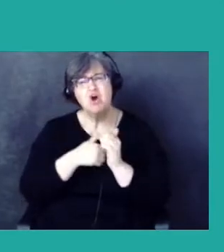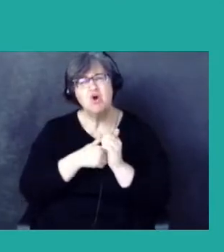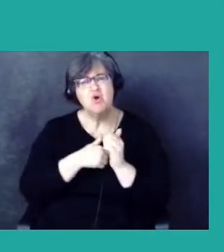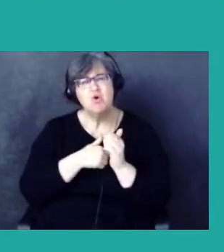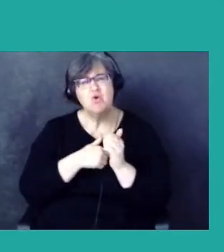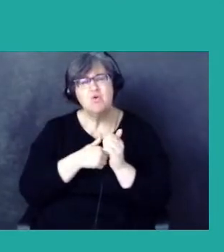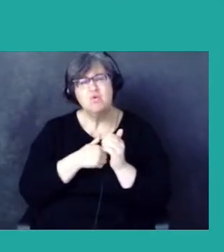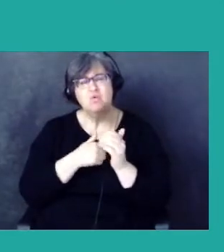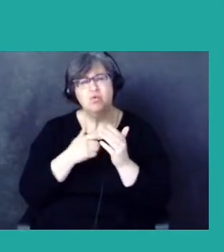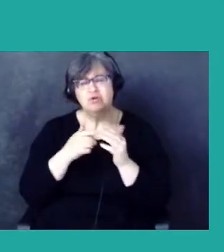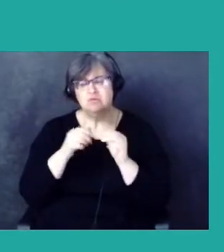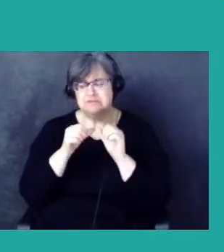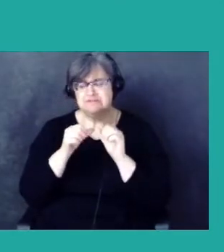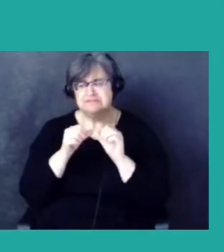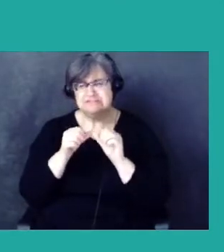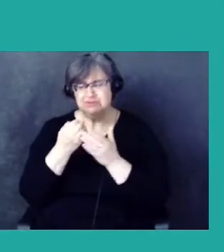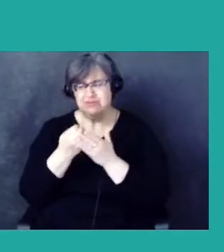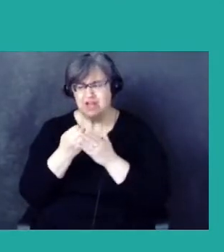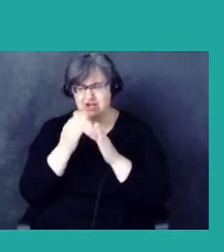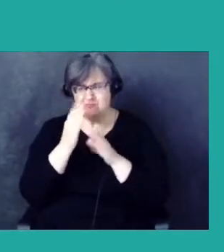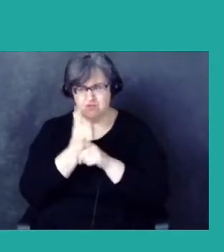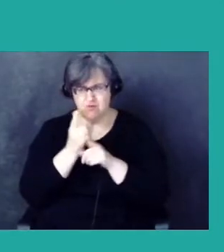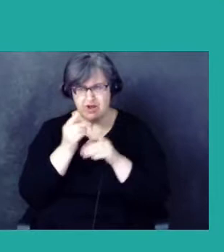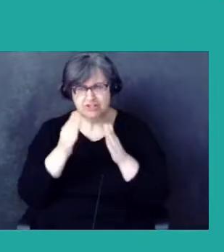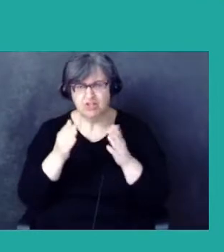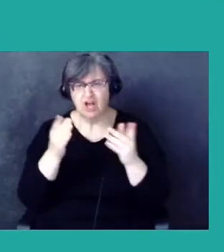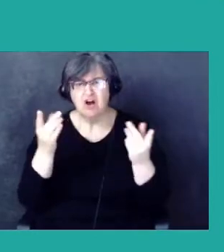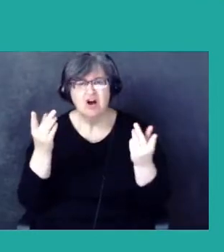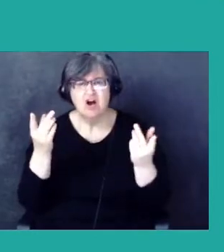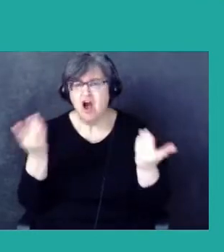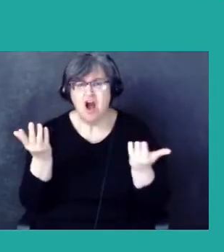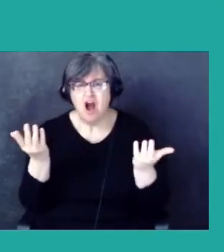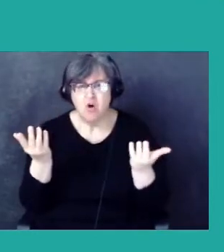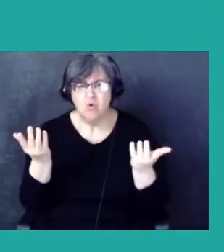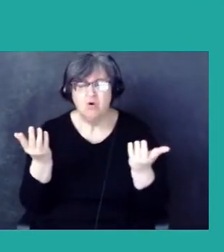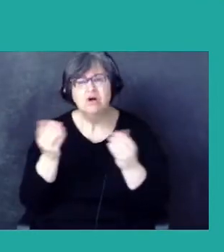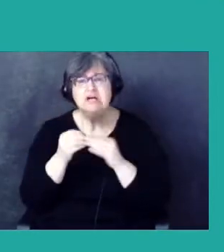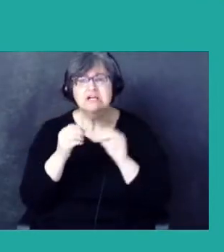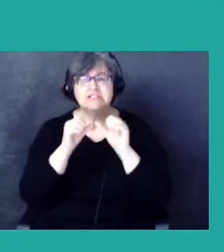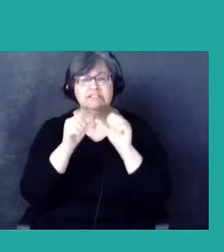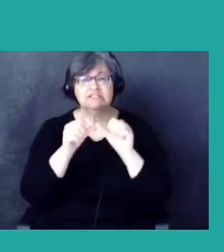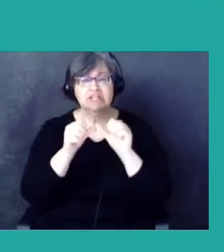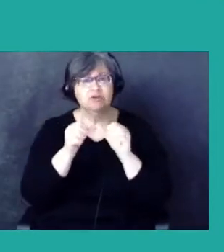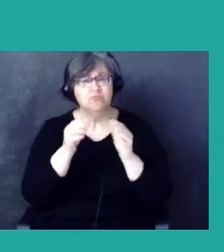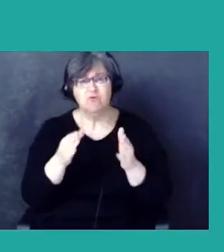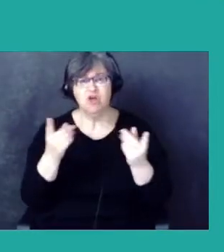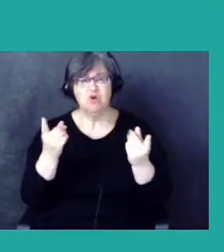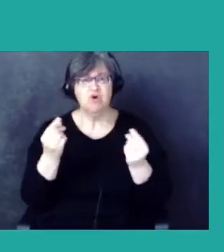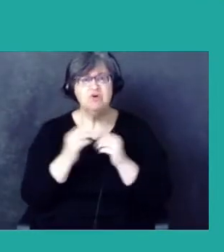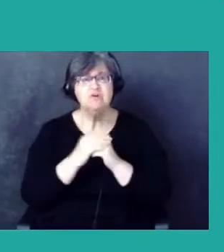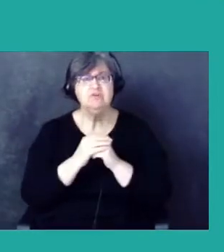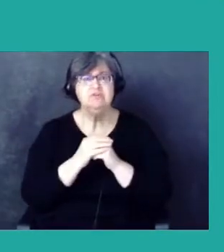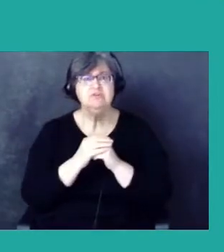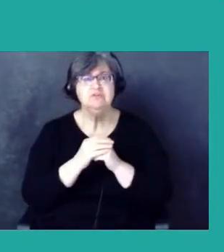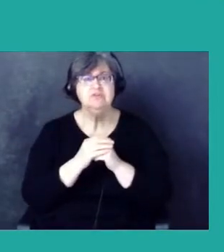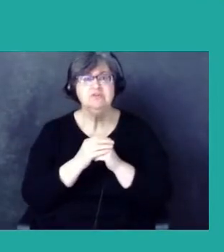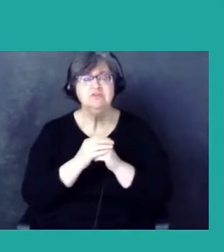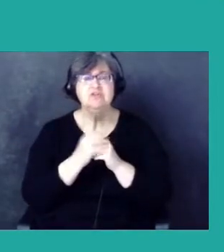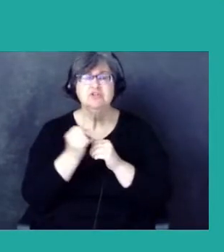on track? And how do we do this in a sustainable way that leaves no one